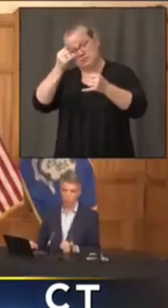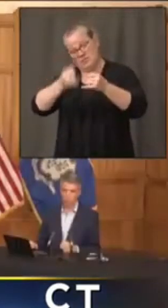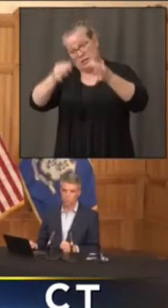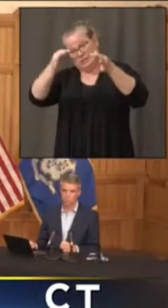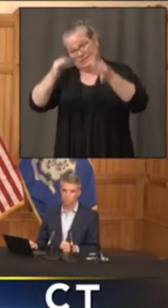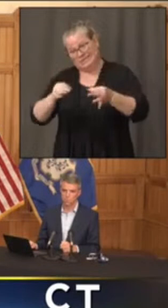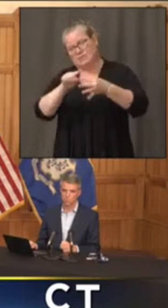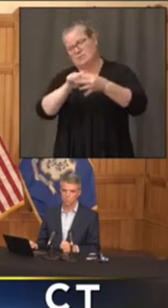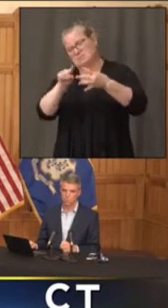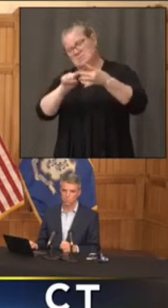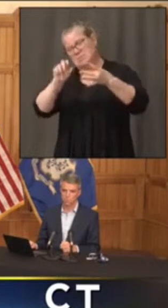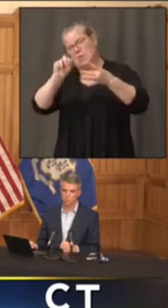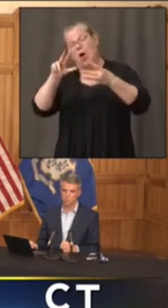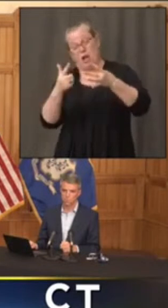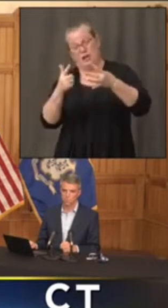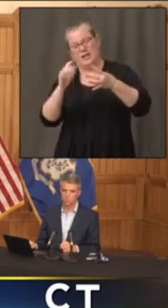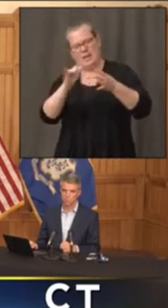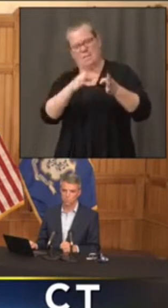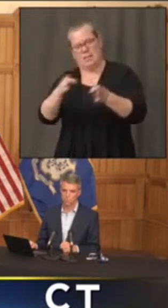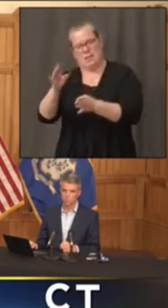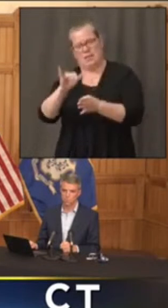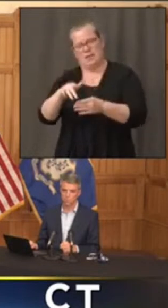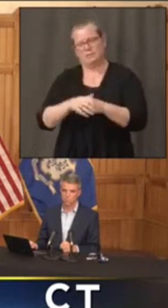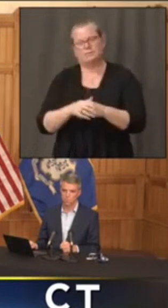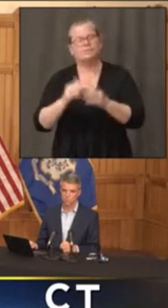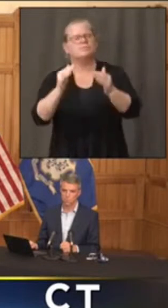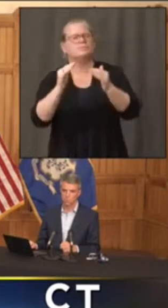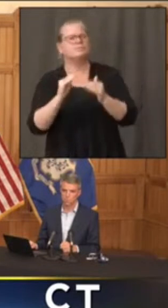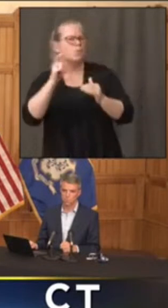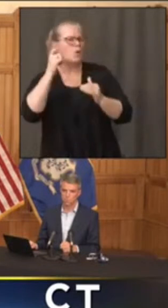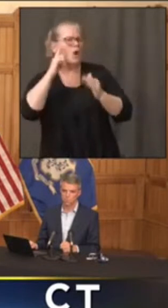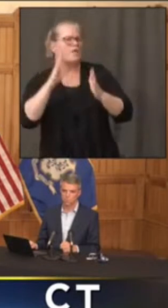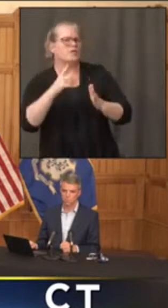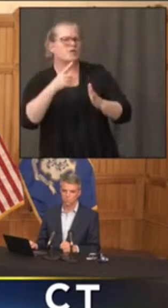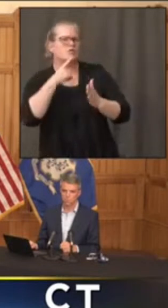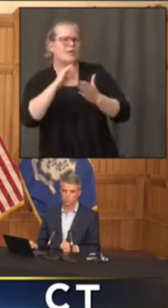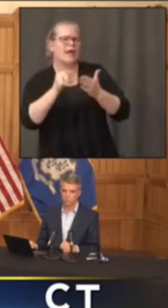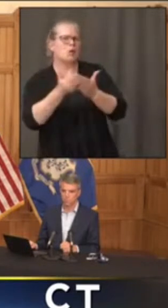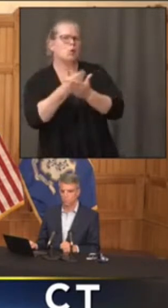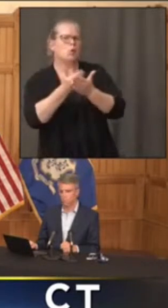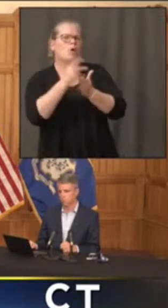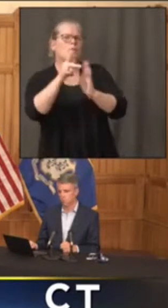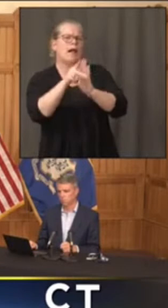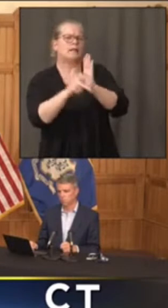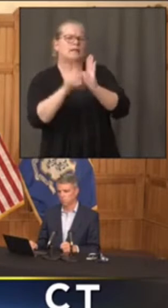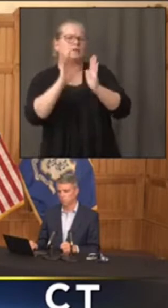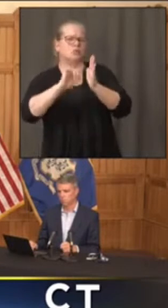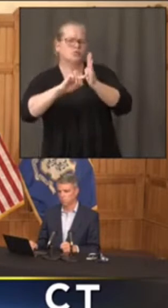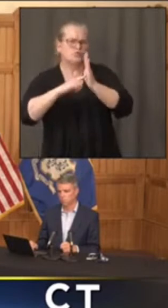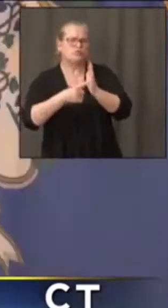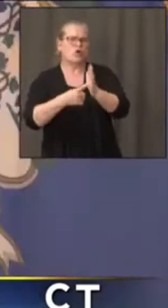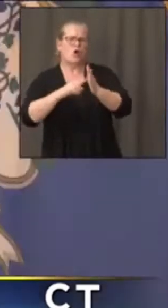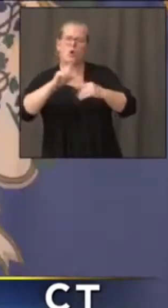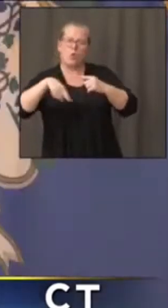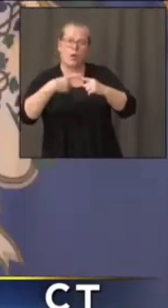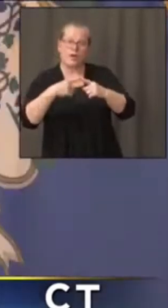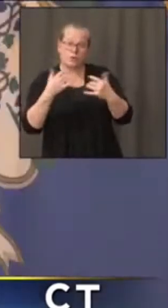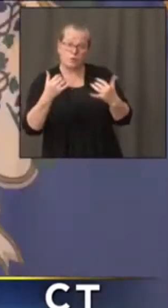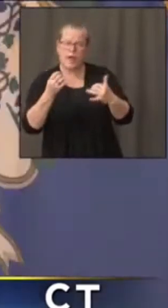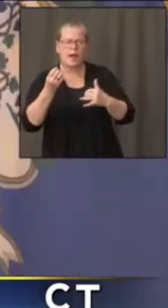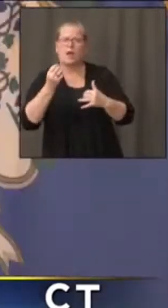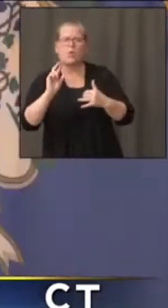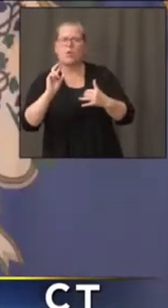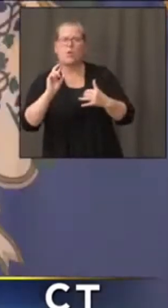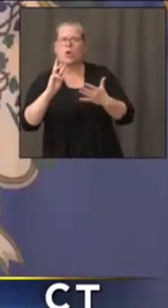certification policy when will it officially be in effect here in Connecticut or is that going into effect today no it's gonna take a few days for